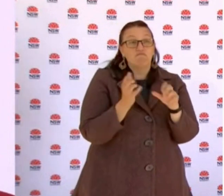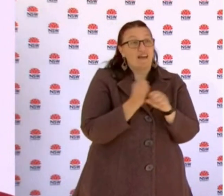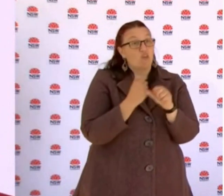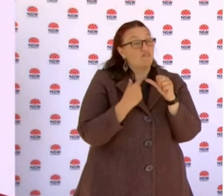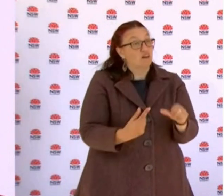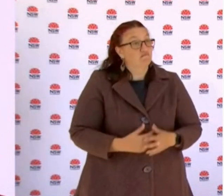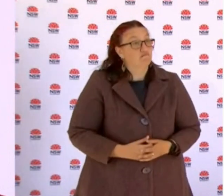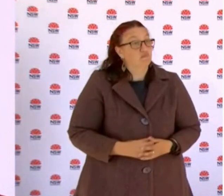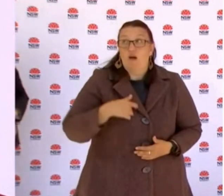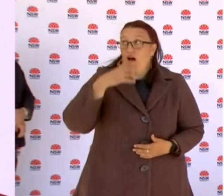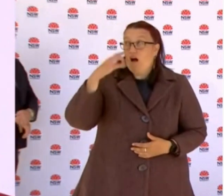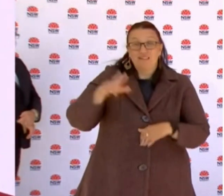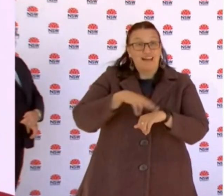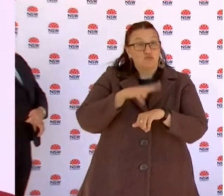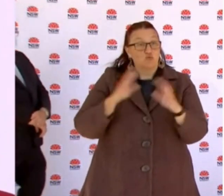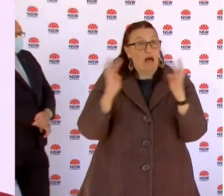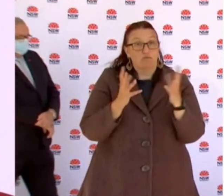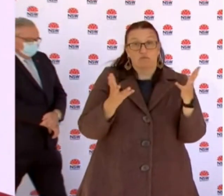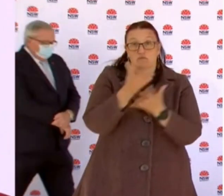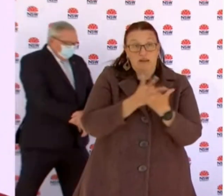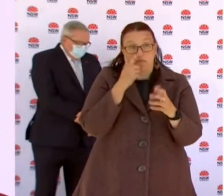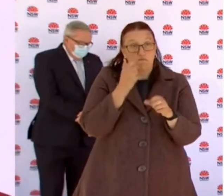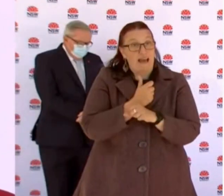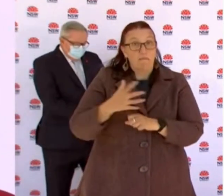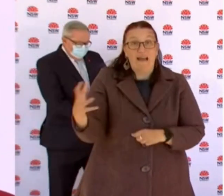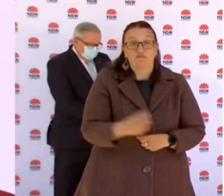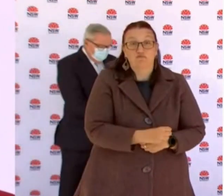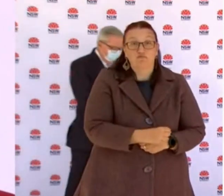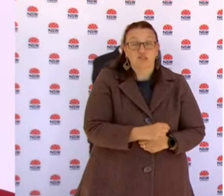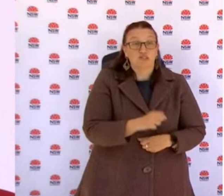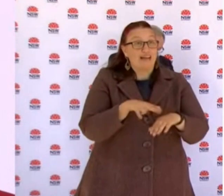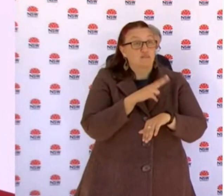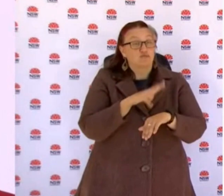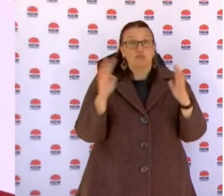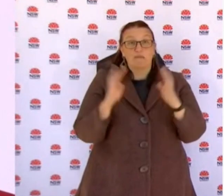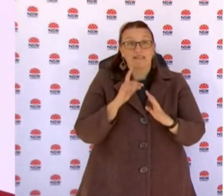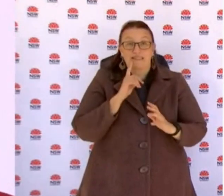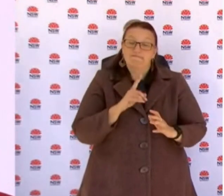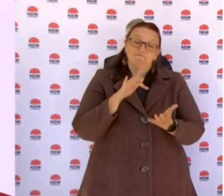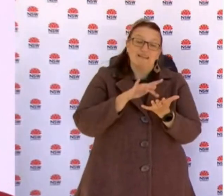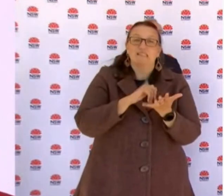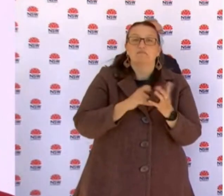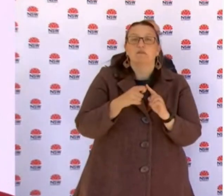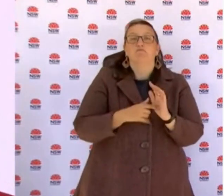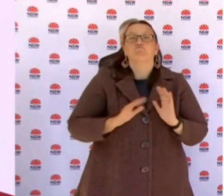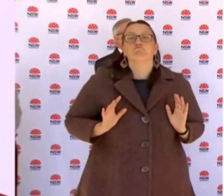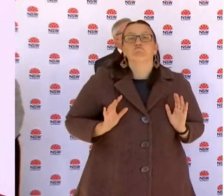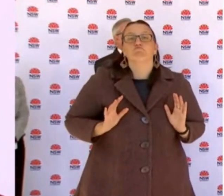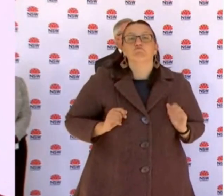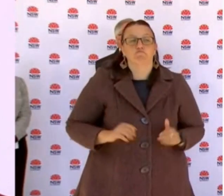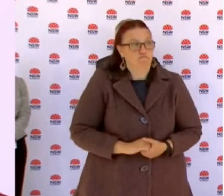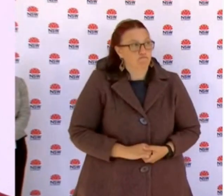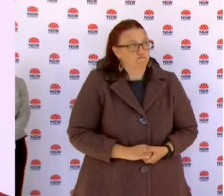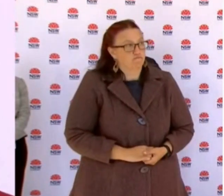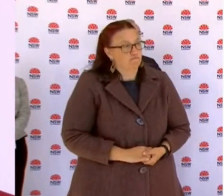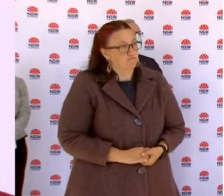We asked the National Cabinet to give us advice on whether we could make it mandatory. National Cabinet has said mid-September is the deadline.